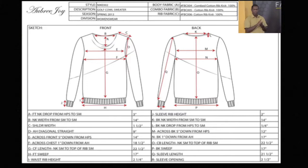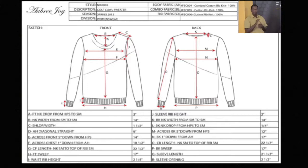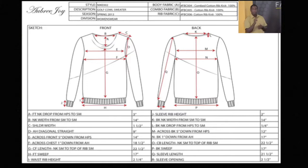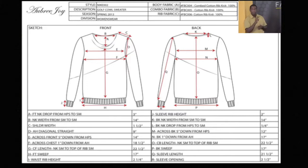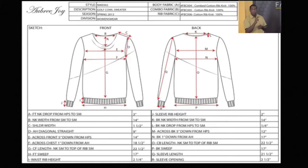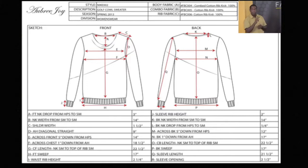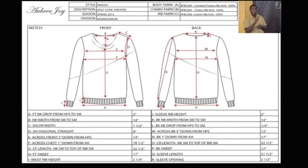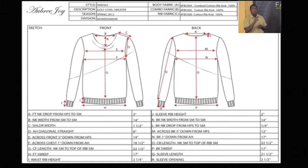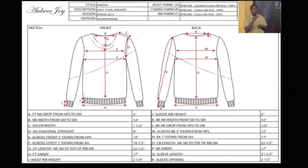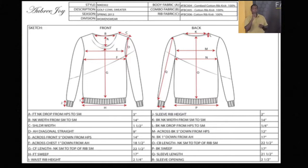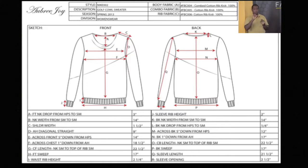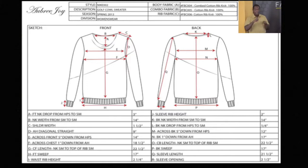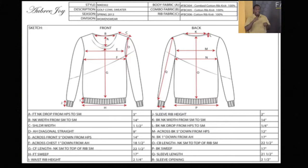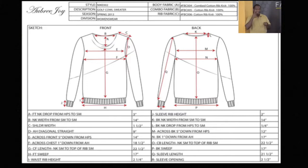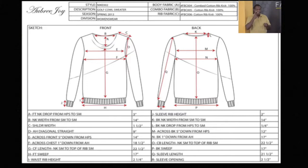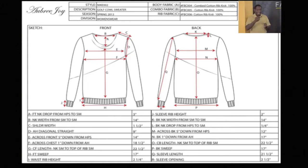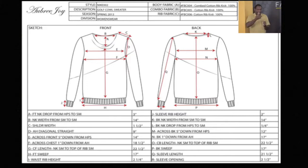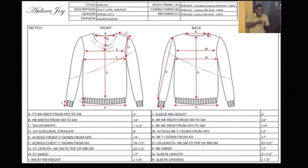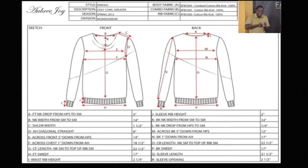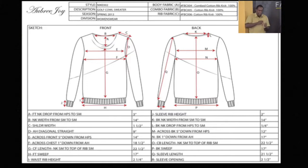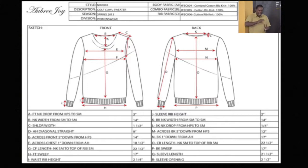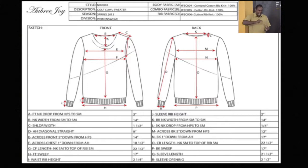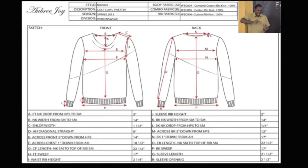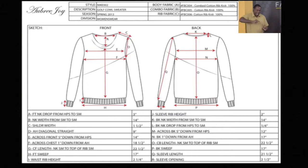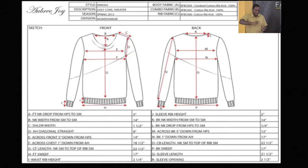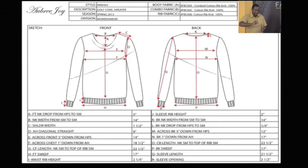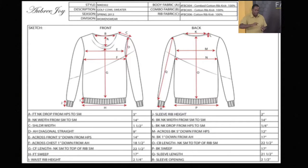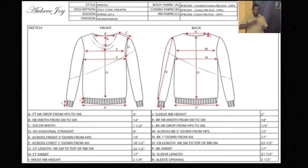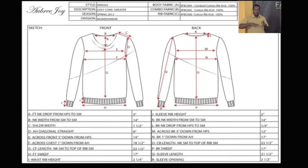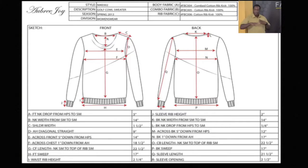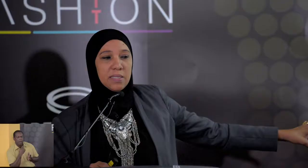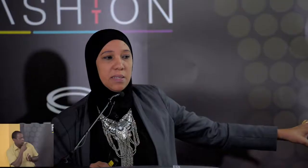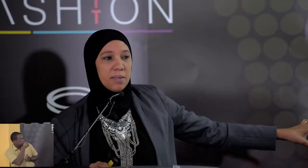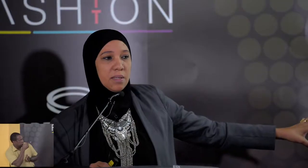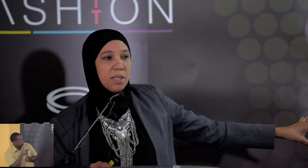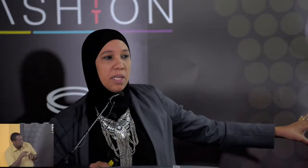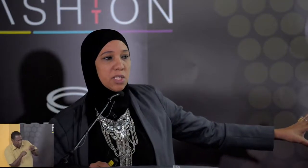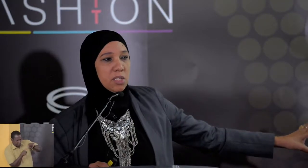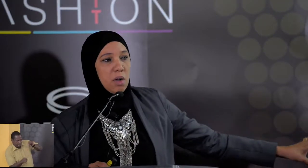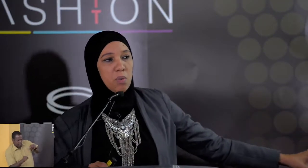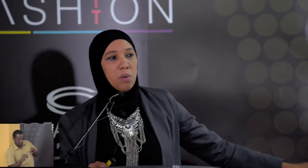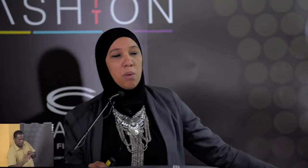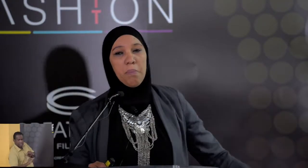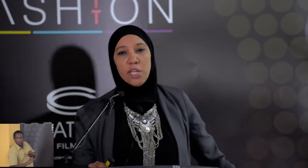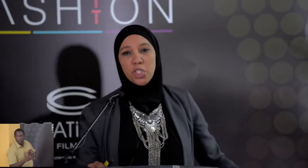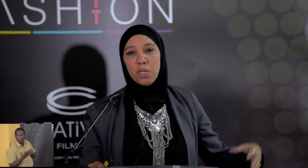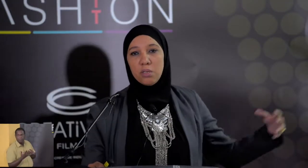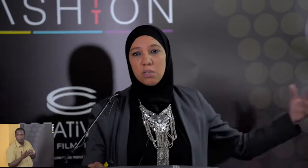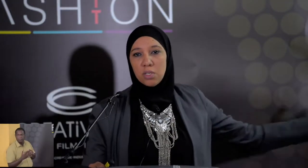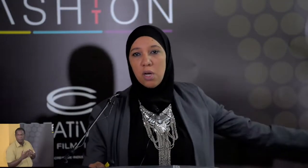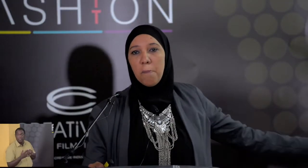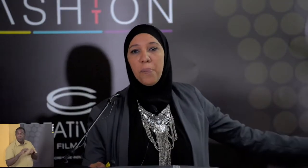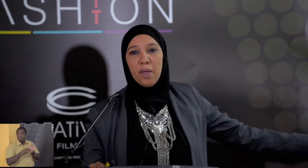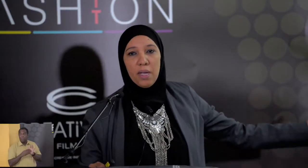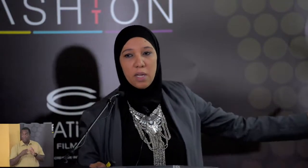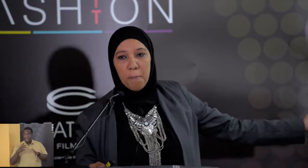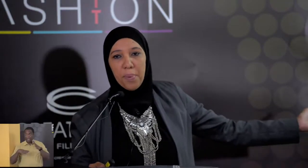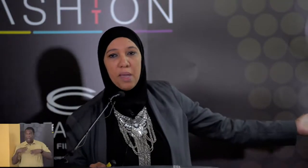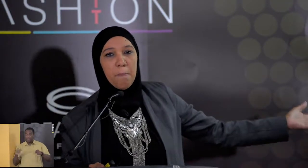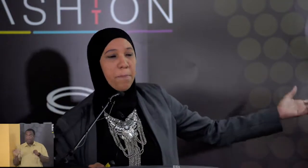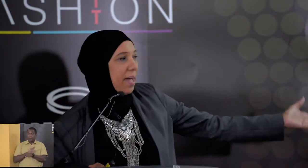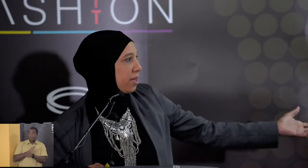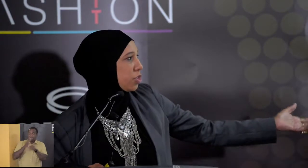a measurement on it. So it means that once that garment is completed, it is now measured